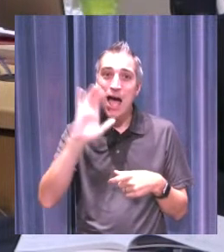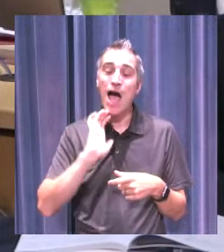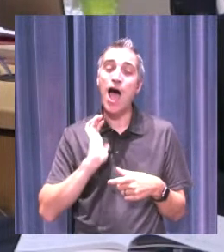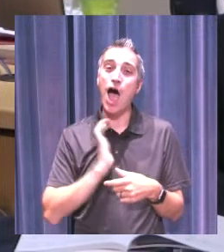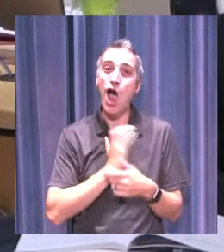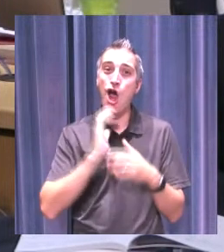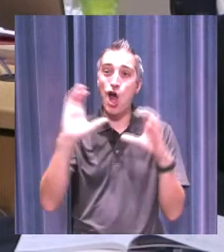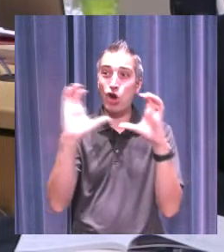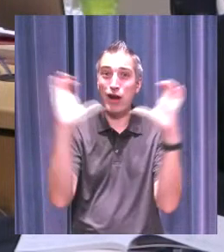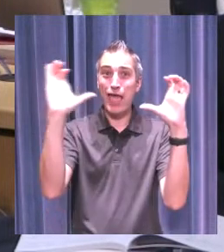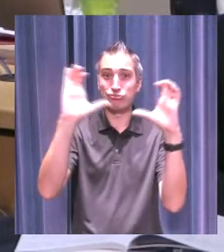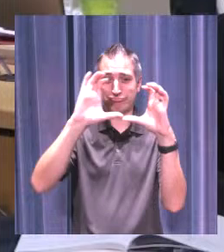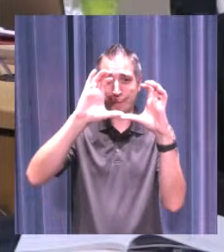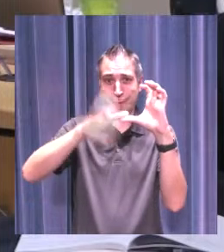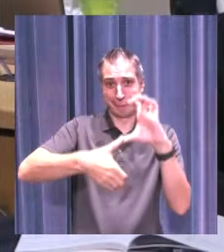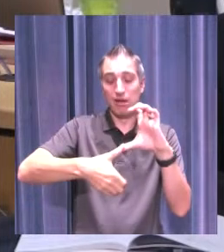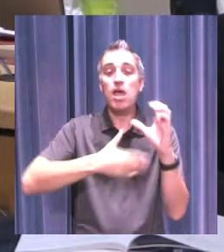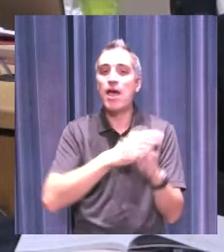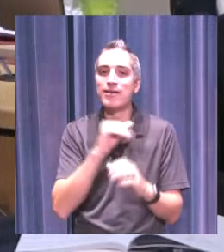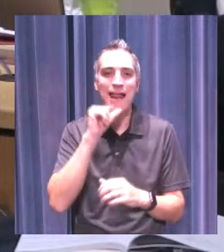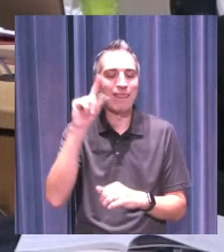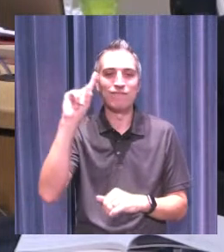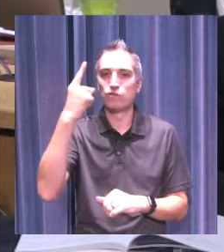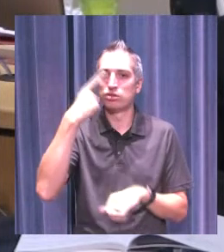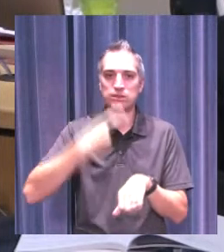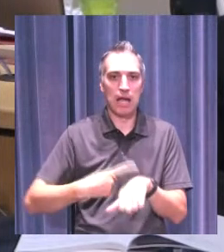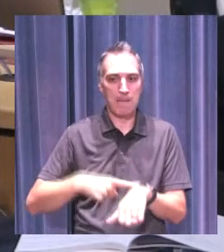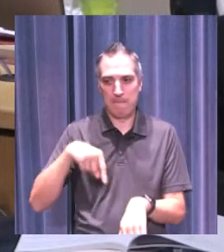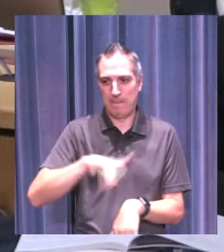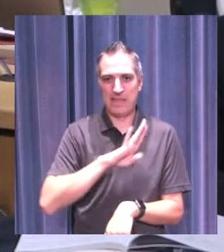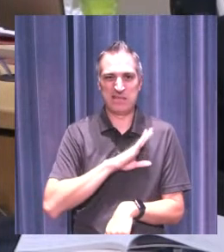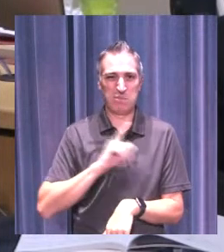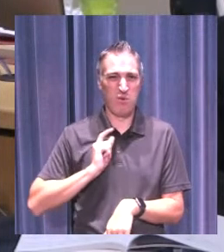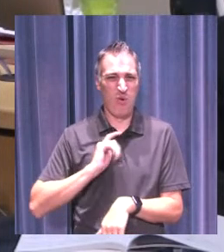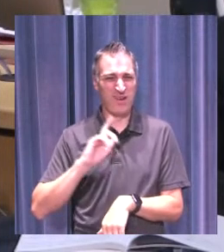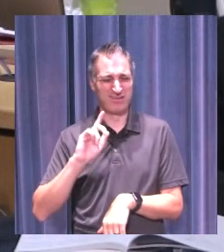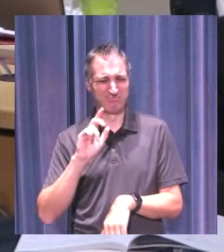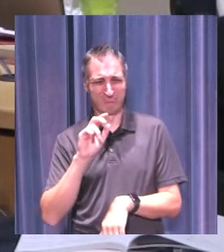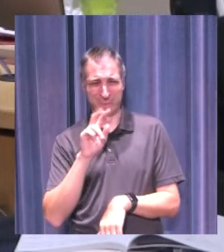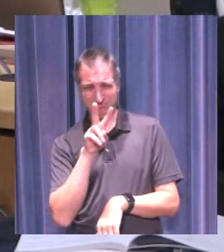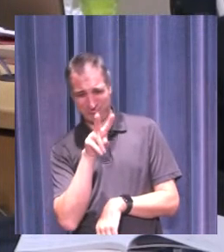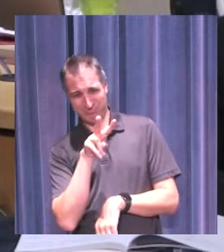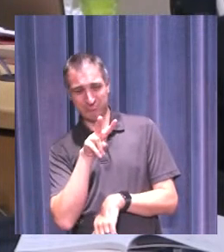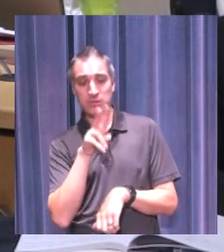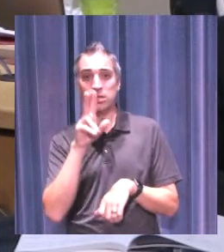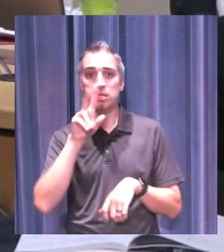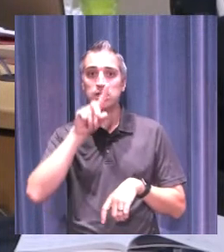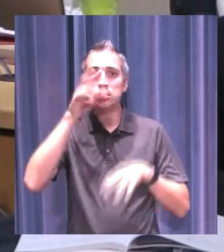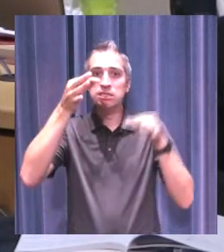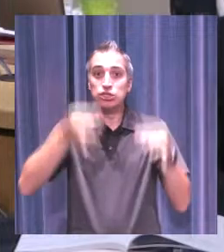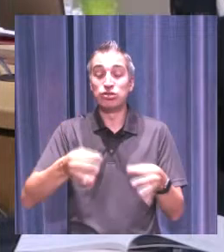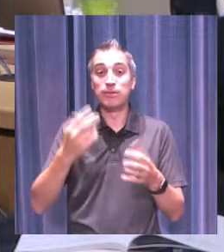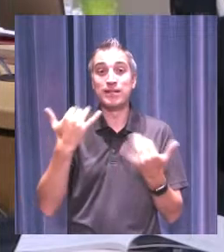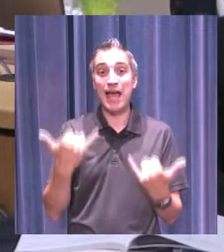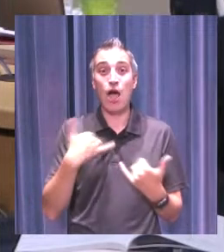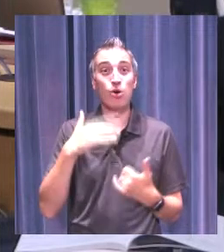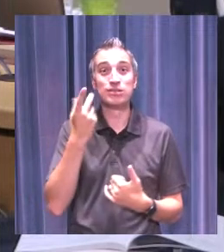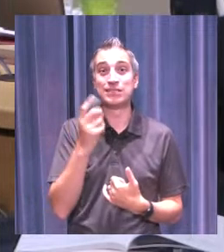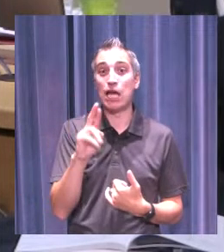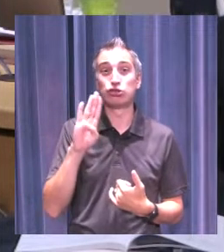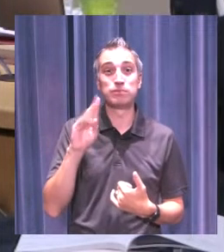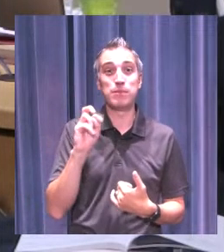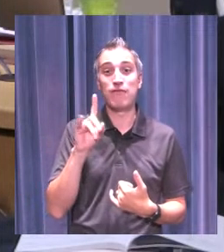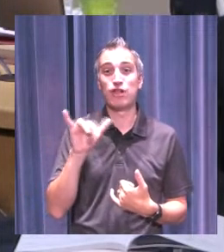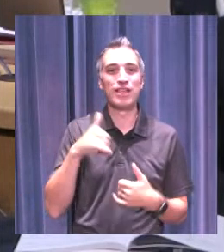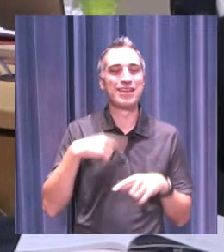our accreditation. And this is not the first time this board has made questionable decisions. But the difference is this time, Dr. Beverly is not here to correct